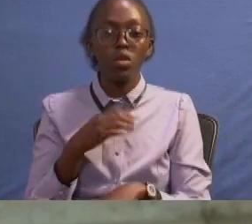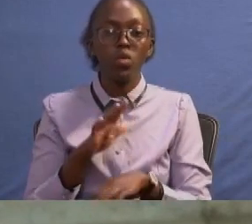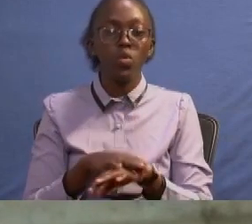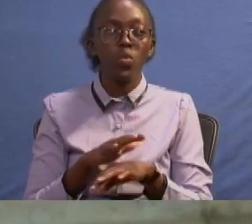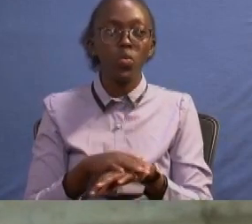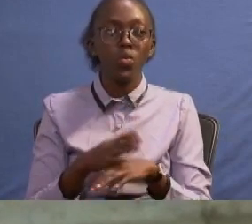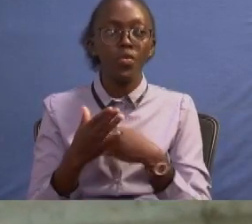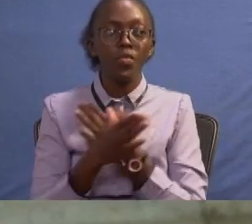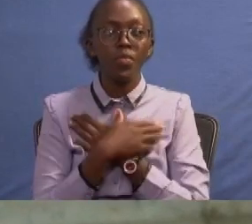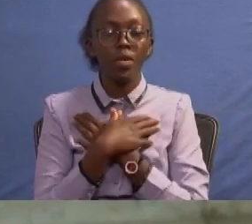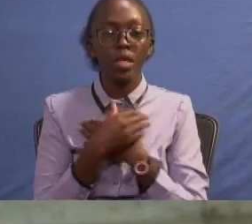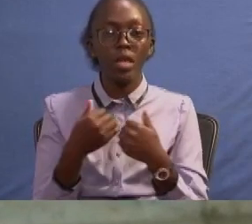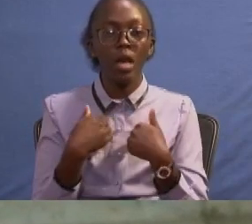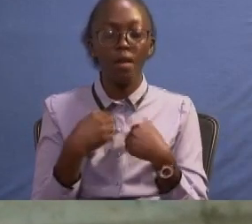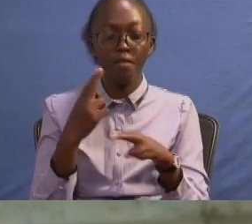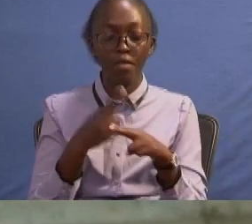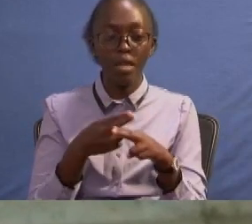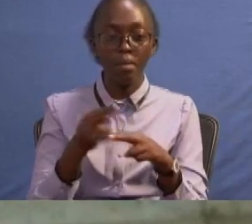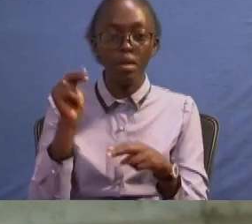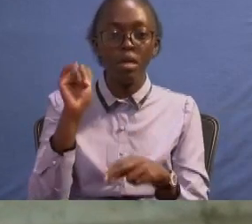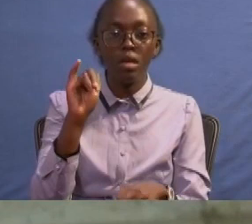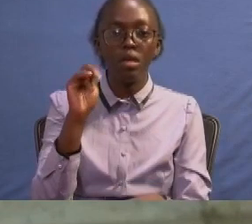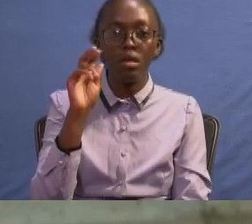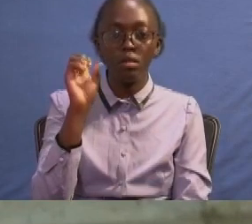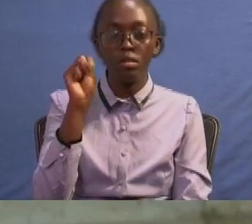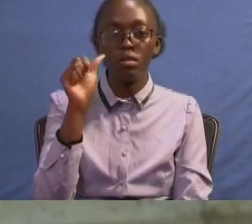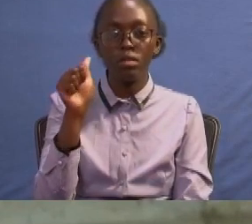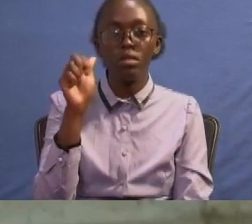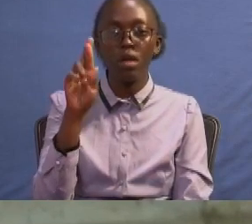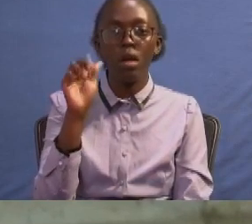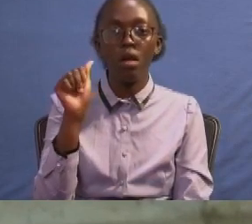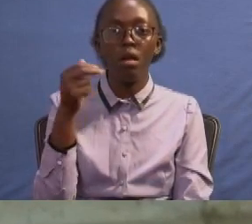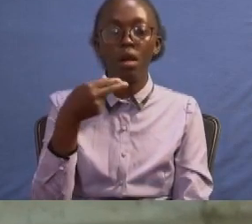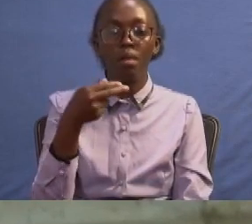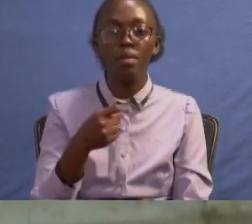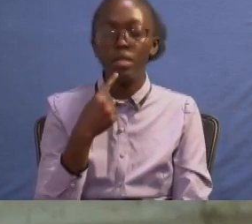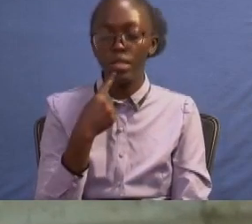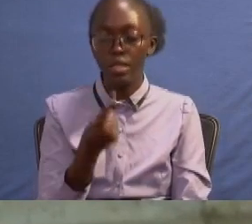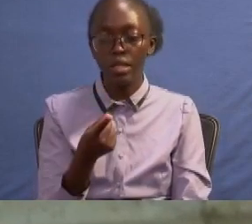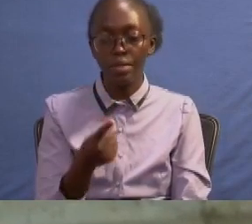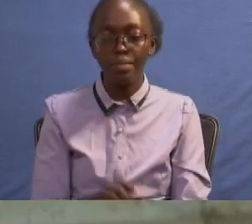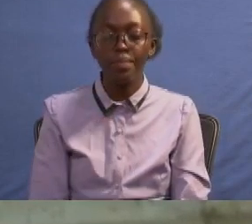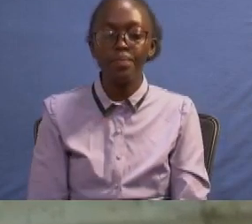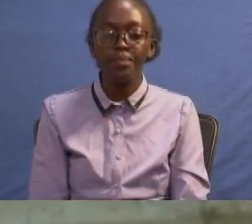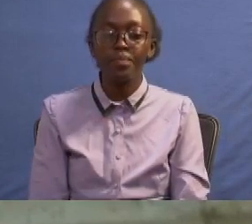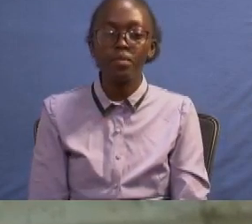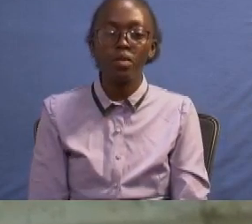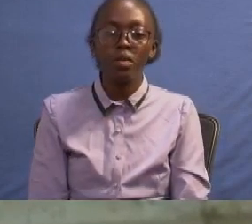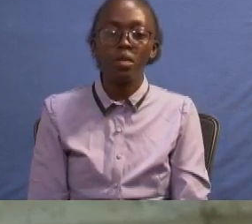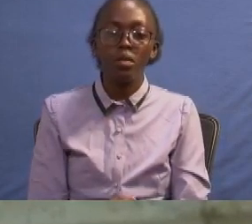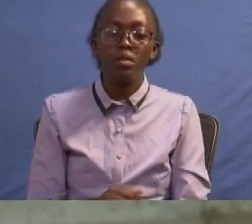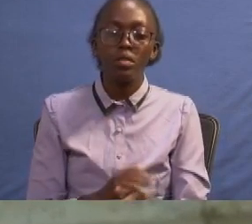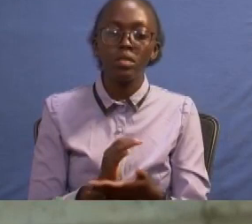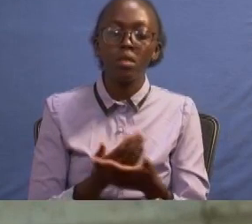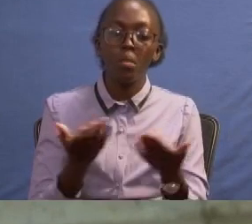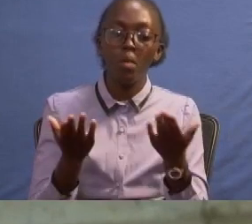late, Nkirote Sarah. She came and told me, you know, there is somewhere people are